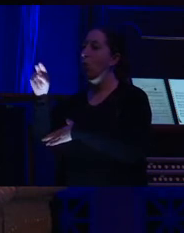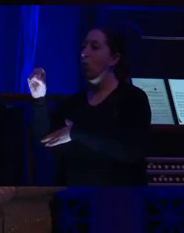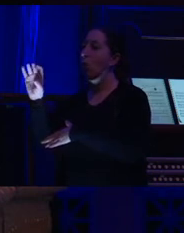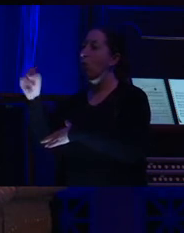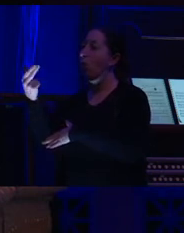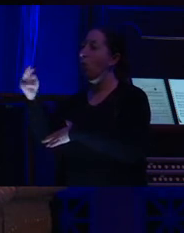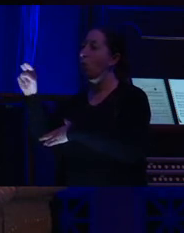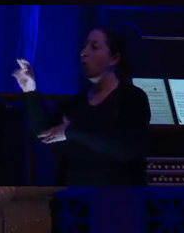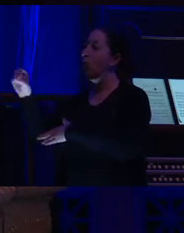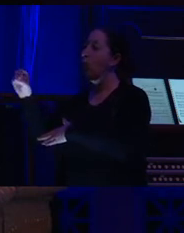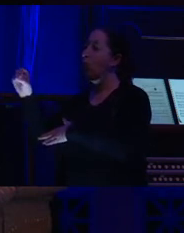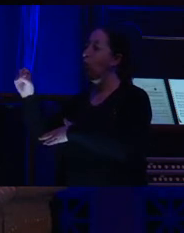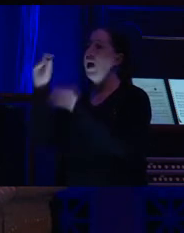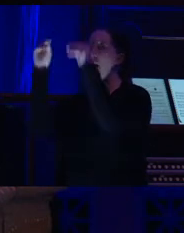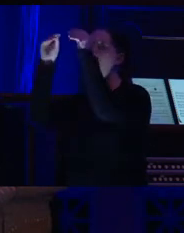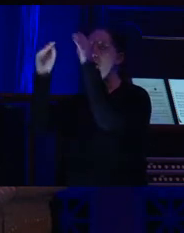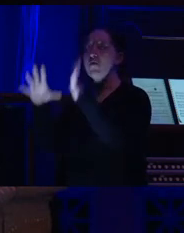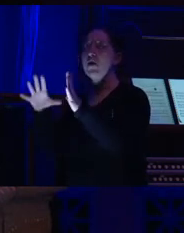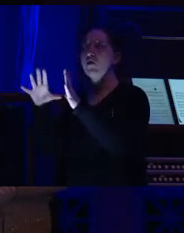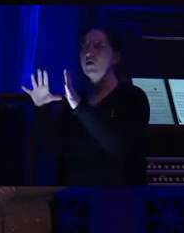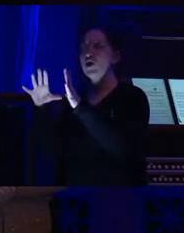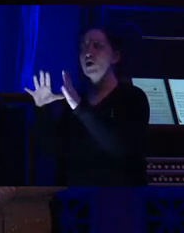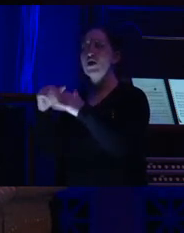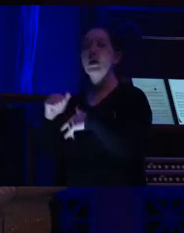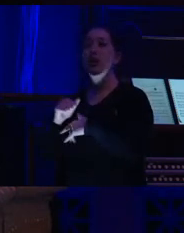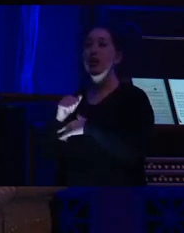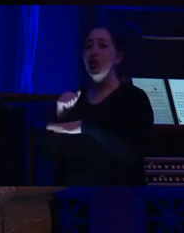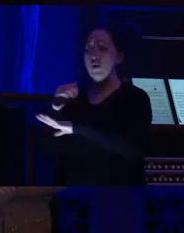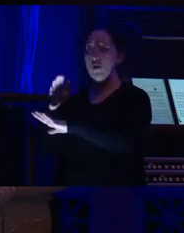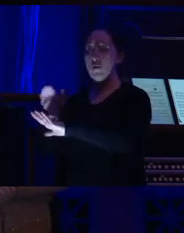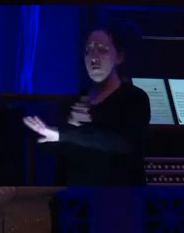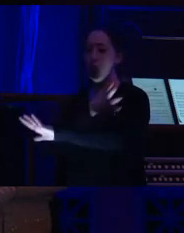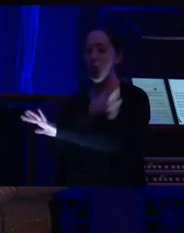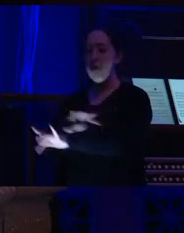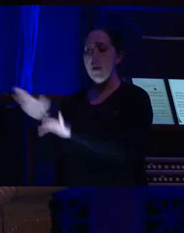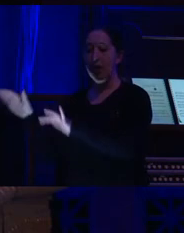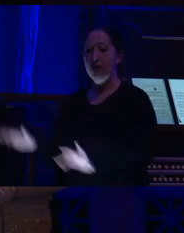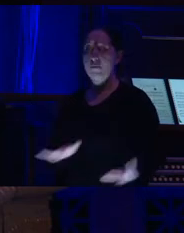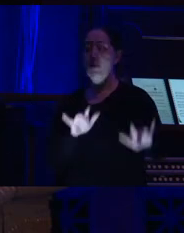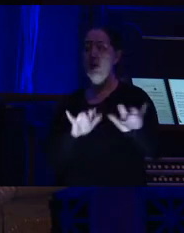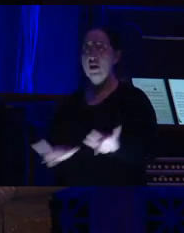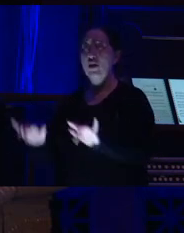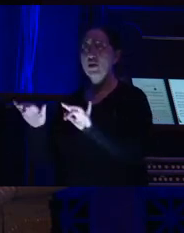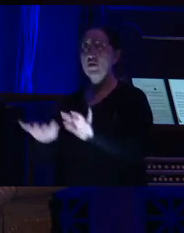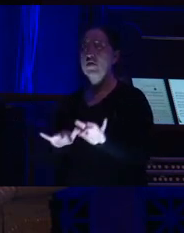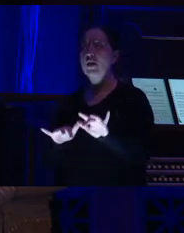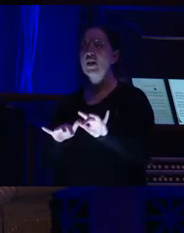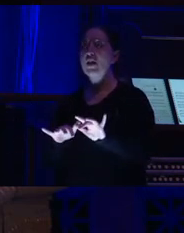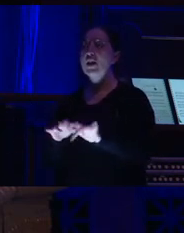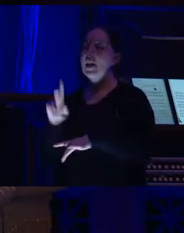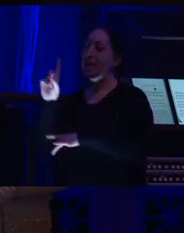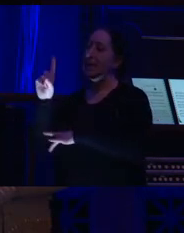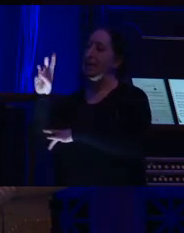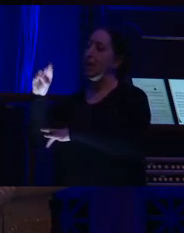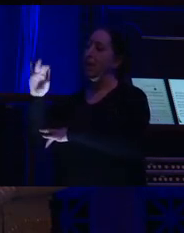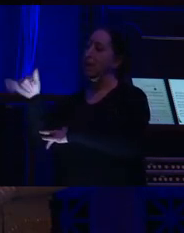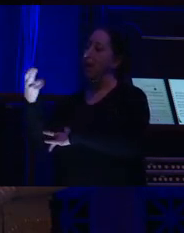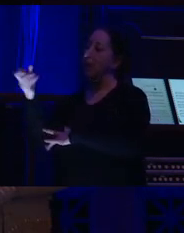and Professor Arthur Green, who will perform Mozart's Sonata for Piano, Four Hands in D